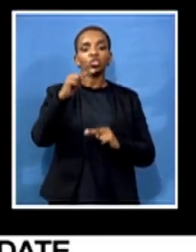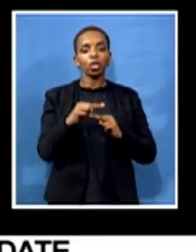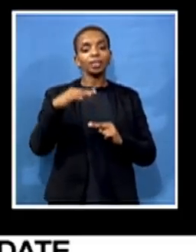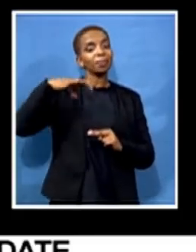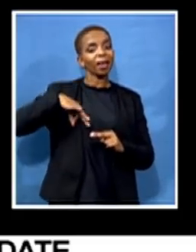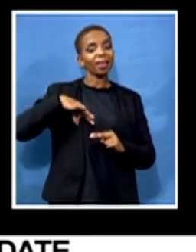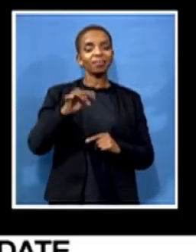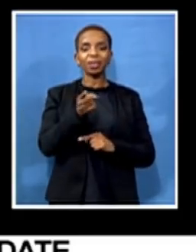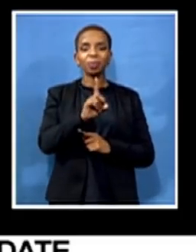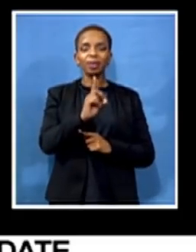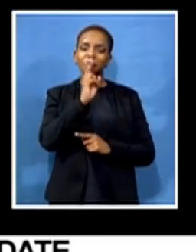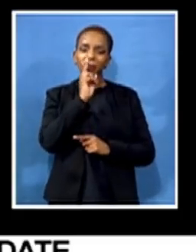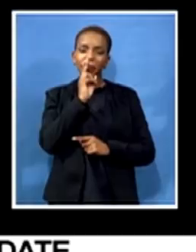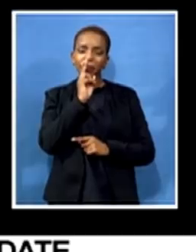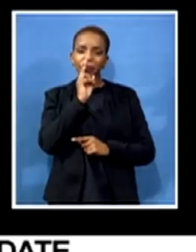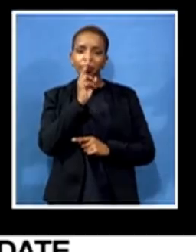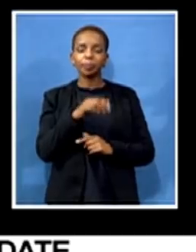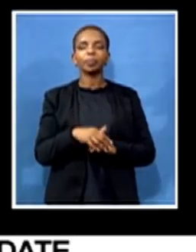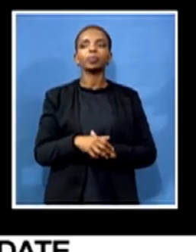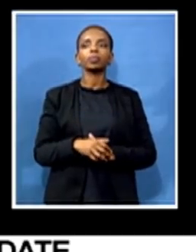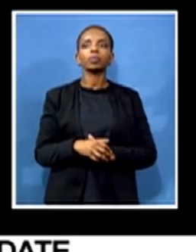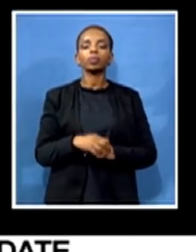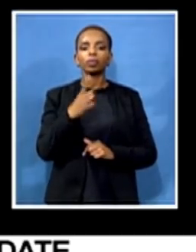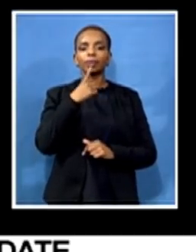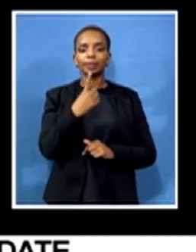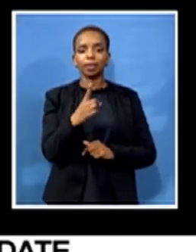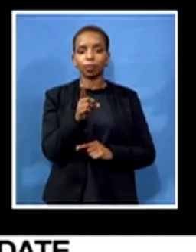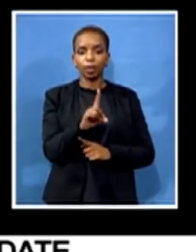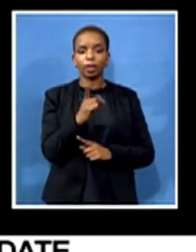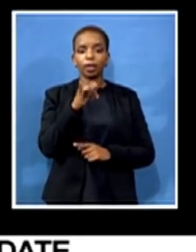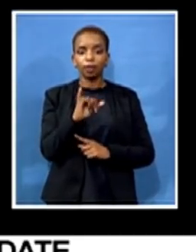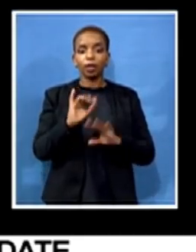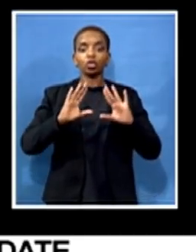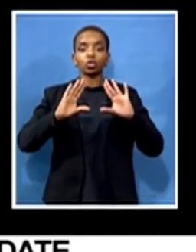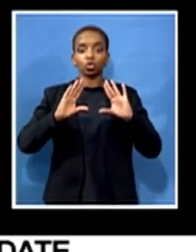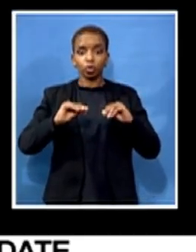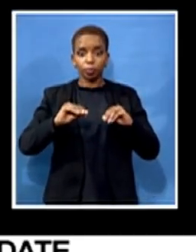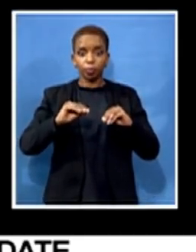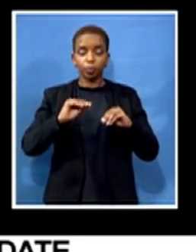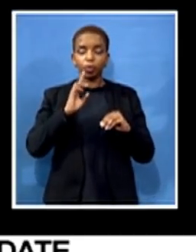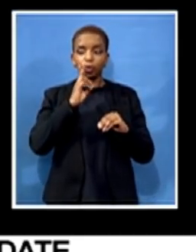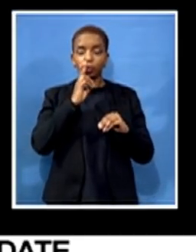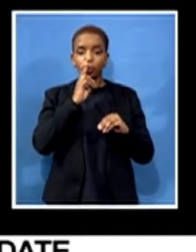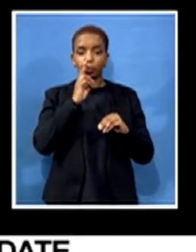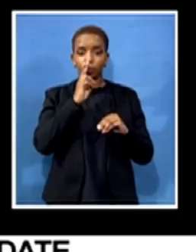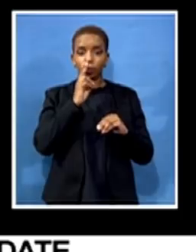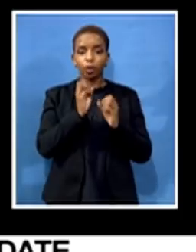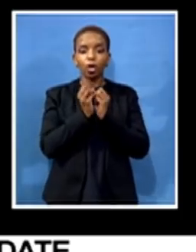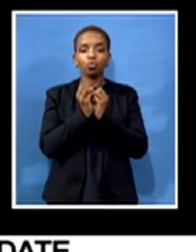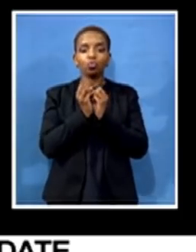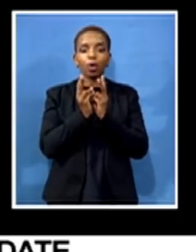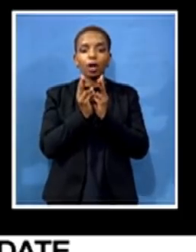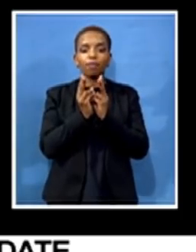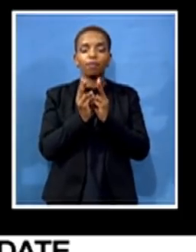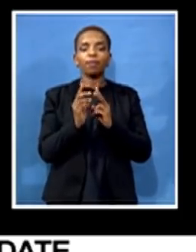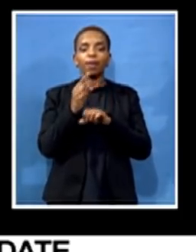if you stop smoking, in 12 hours, the carbon monoxide level in your blood drops to